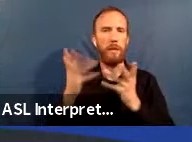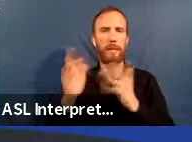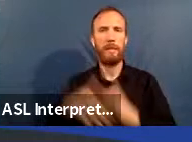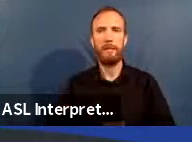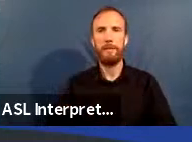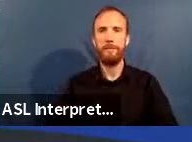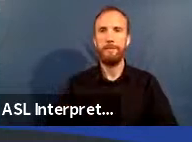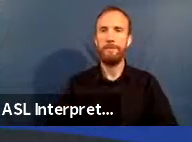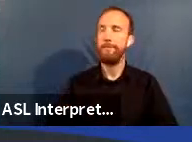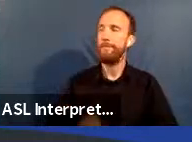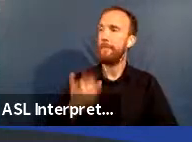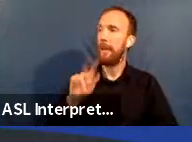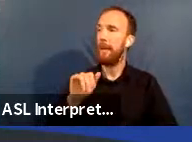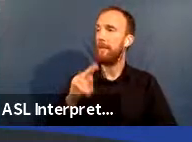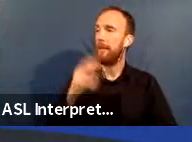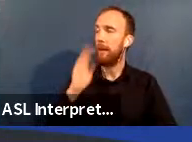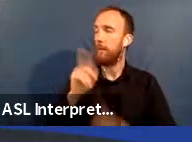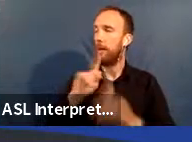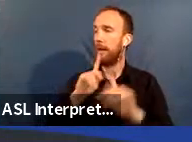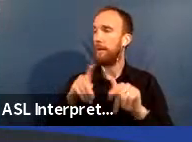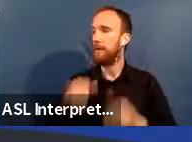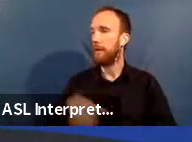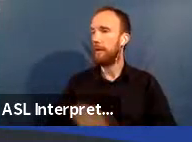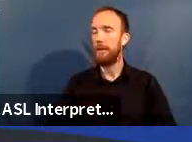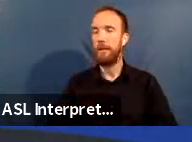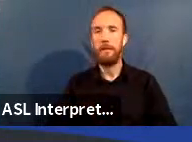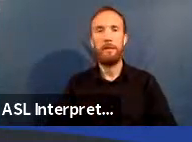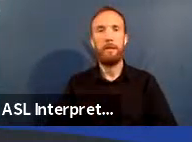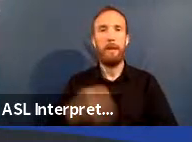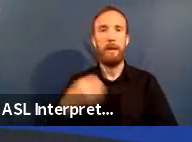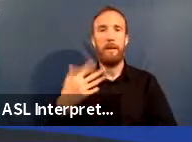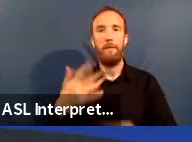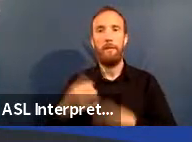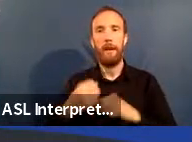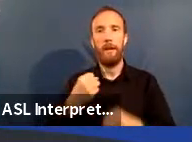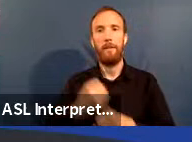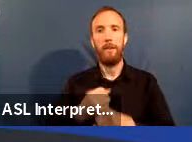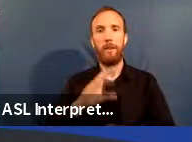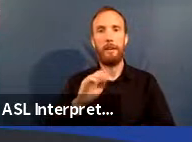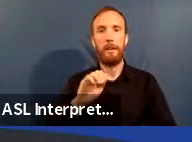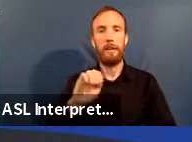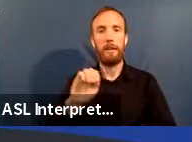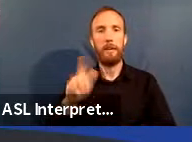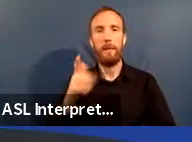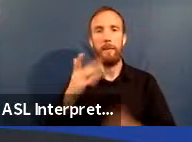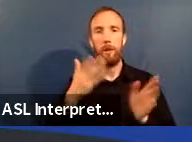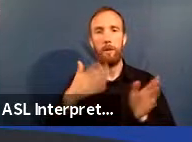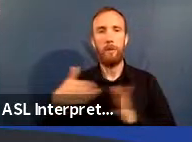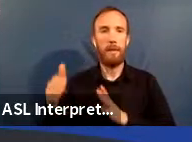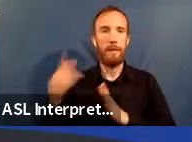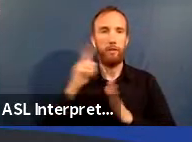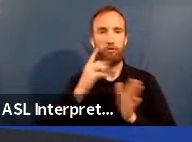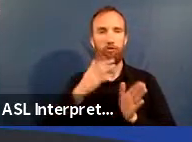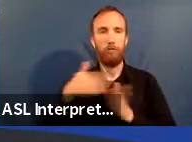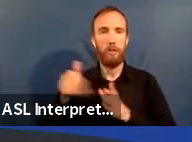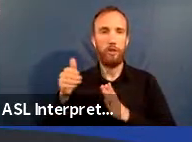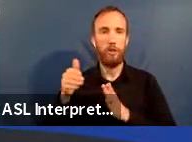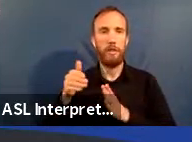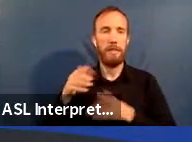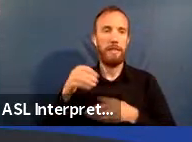I'll take that one. The 5-year capital plan strategy is, as it is outlined in